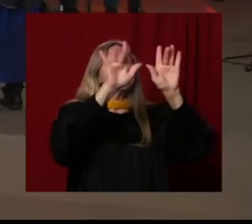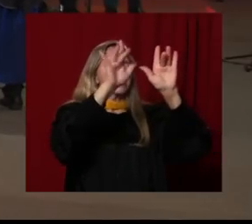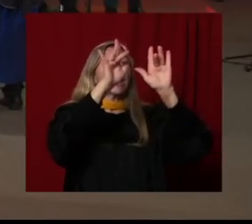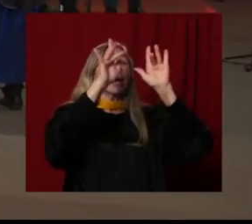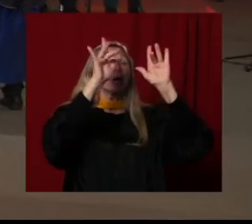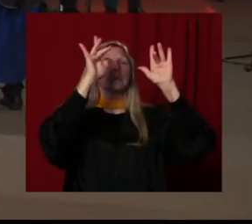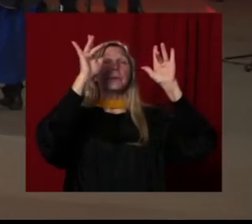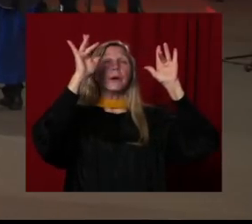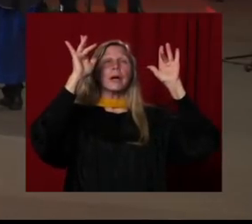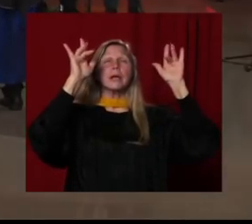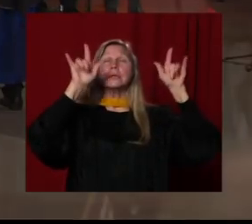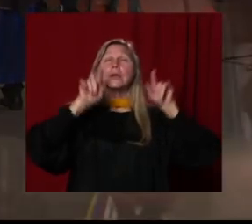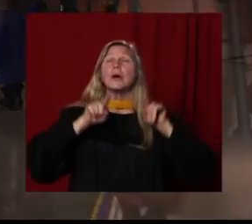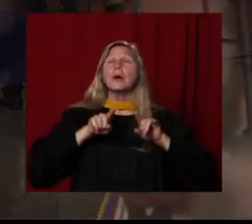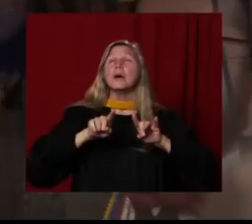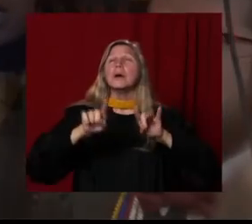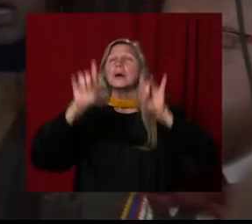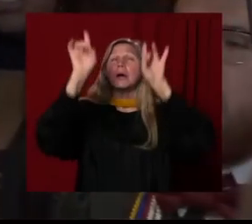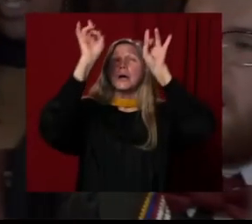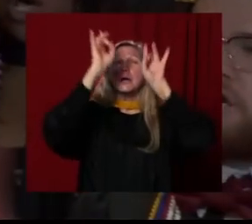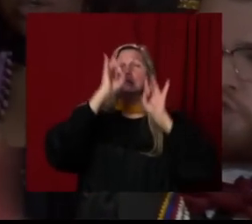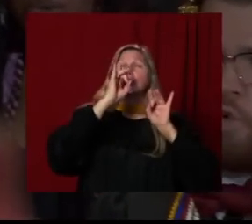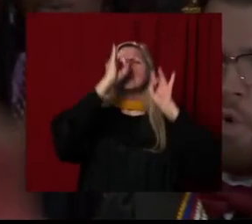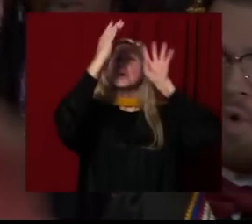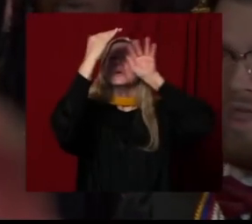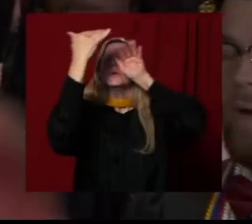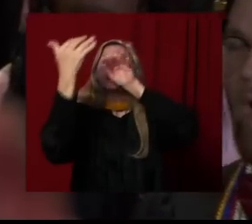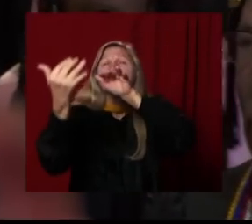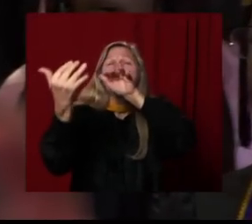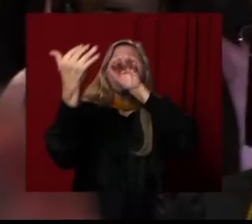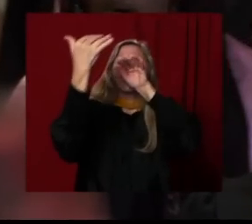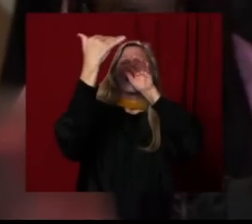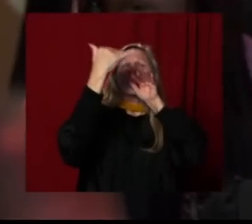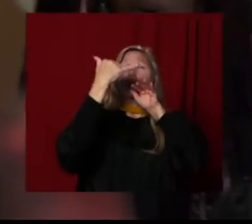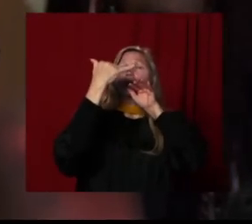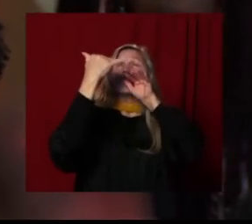Stripes and bright stars through the